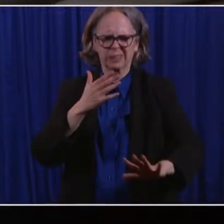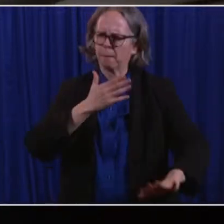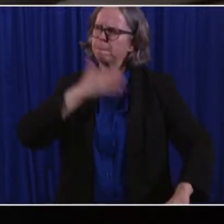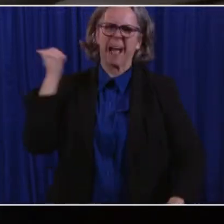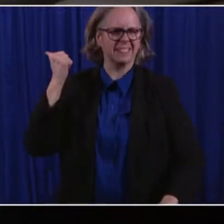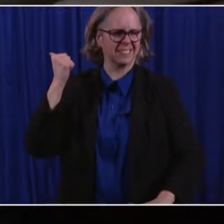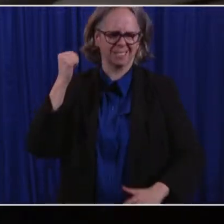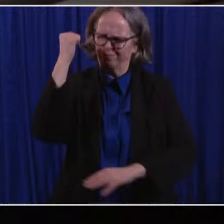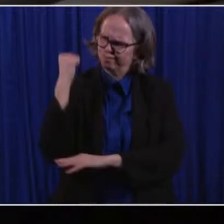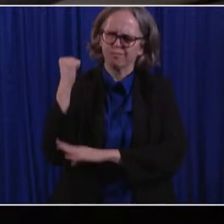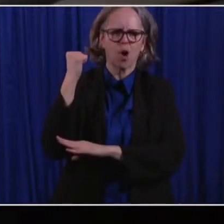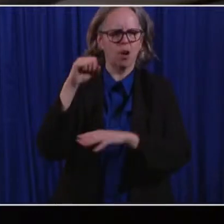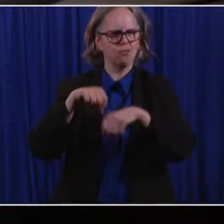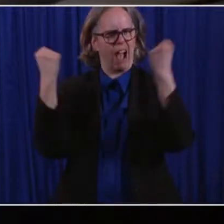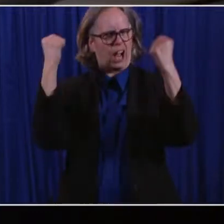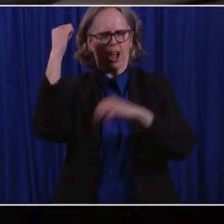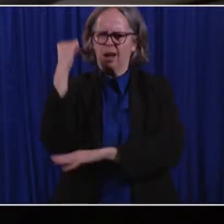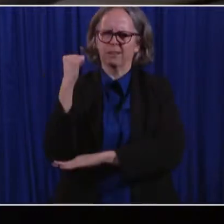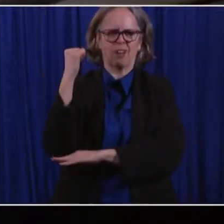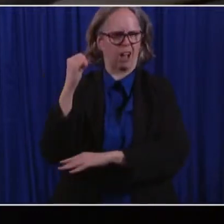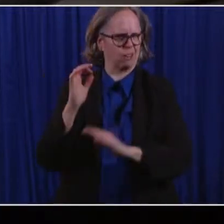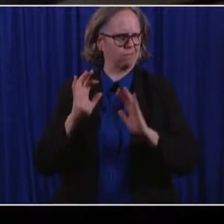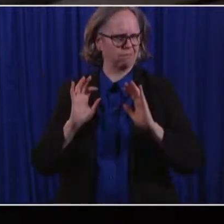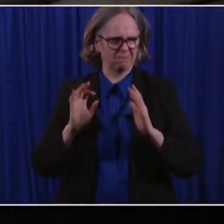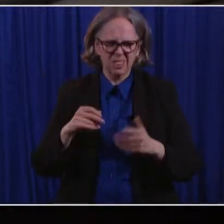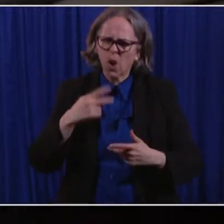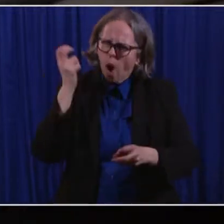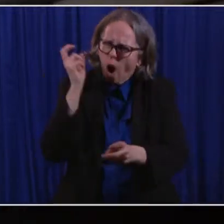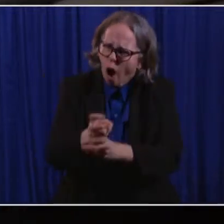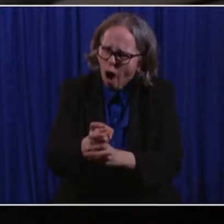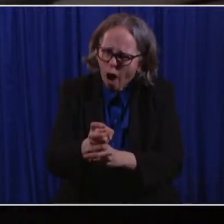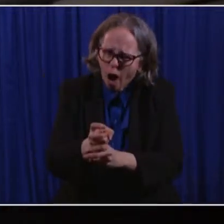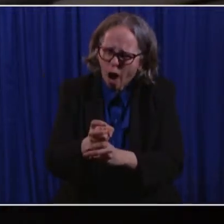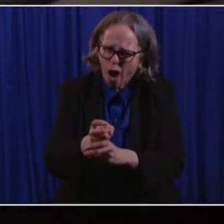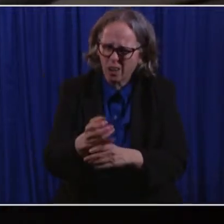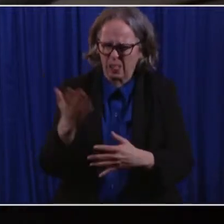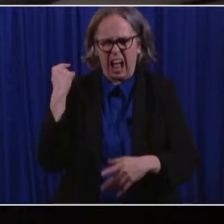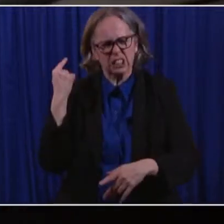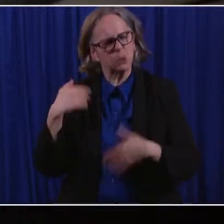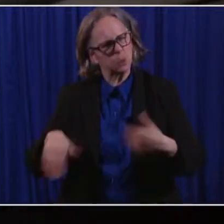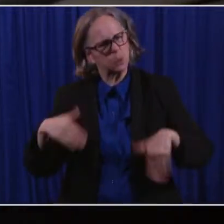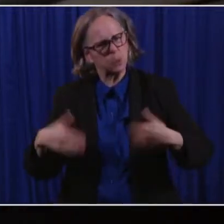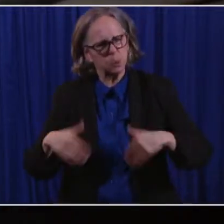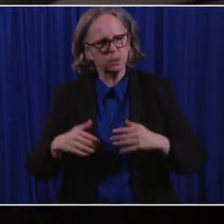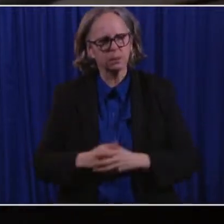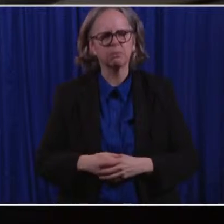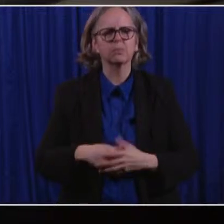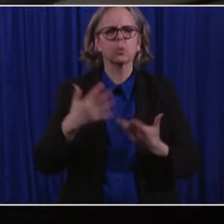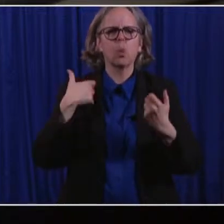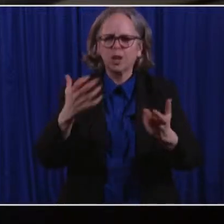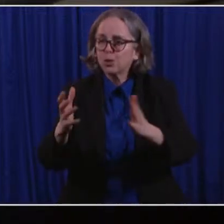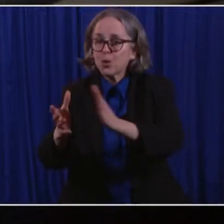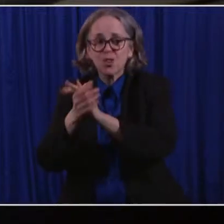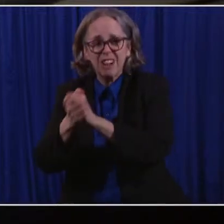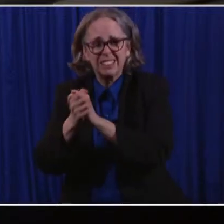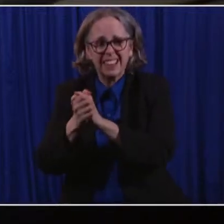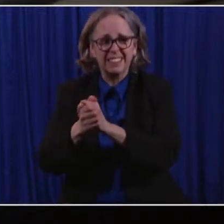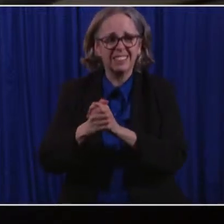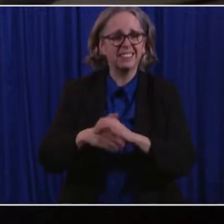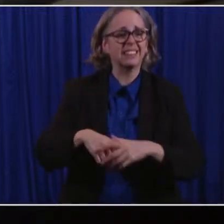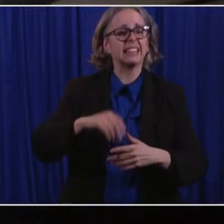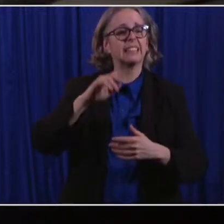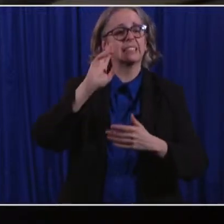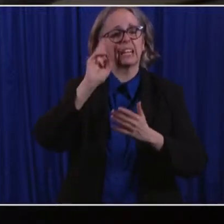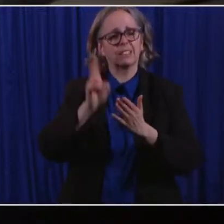of circumstances. As you mentioned, we also want to congratulate Secretary Fudge. That's a big deal to have our